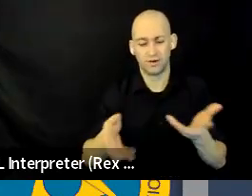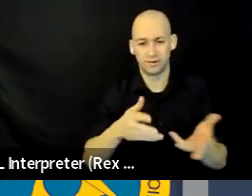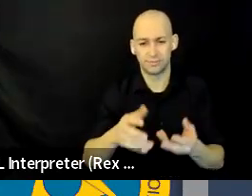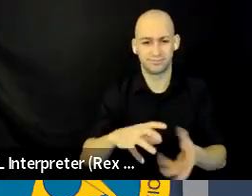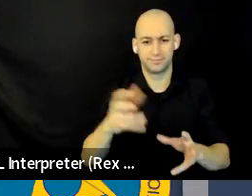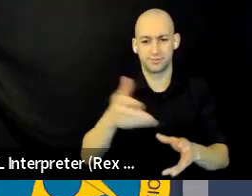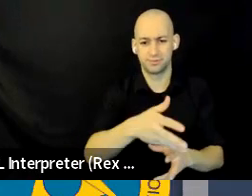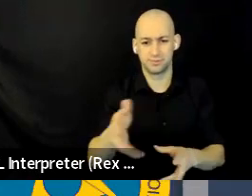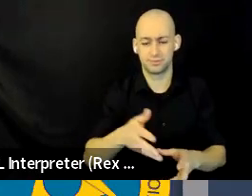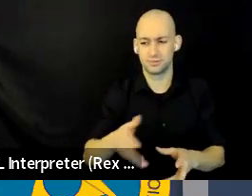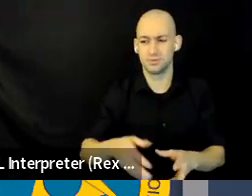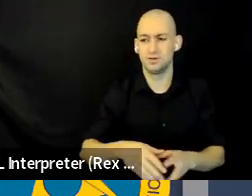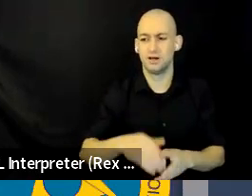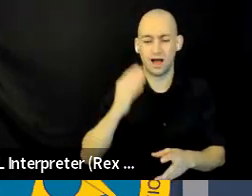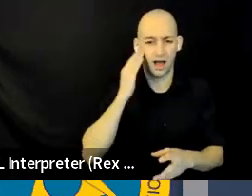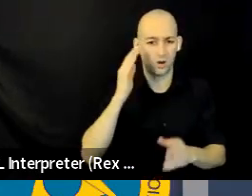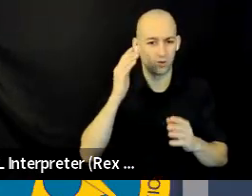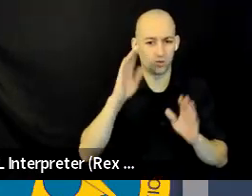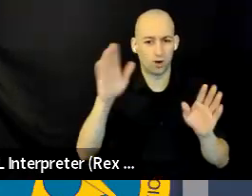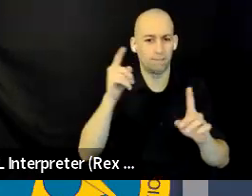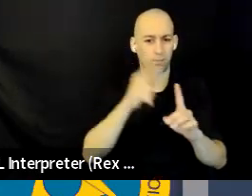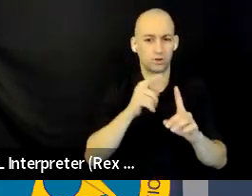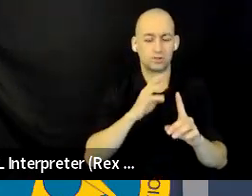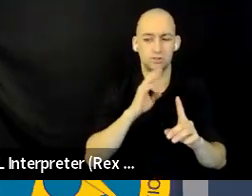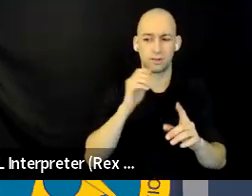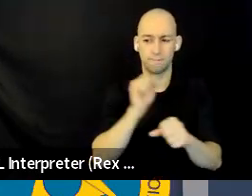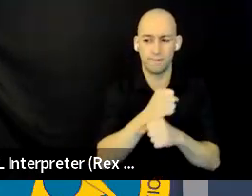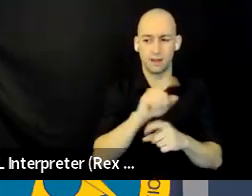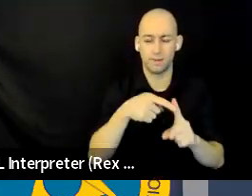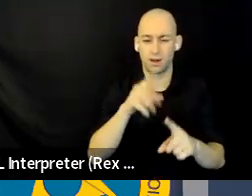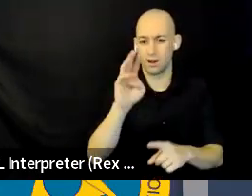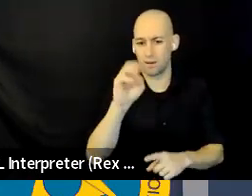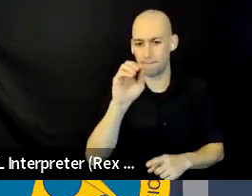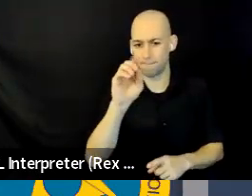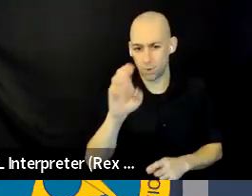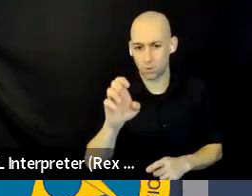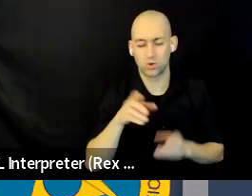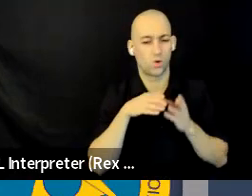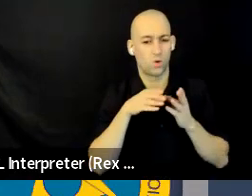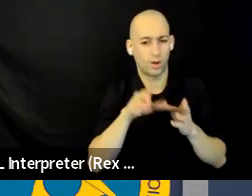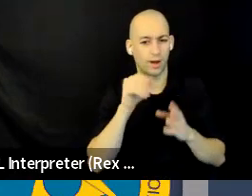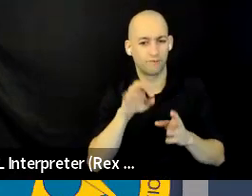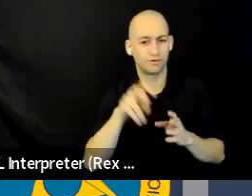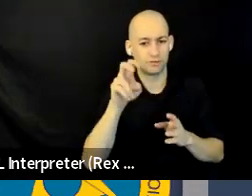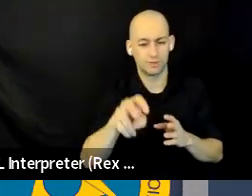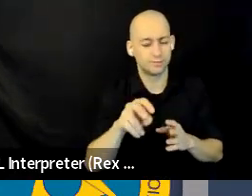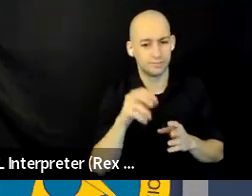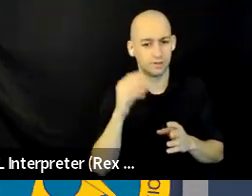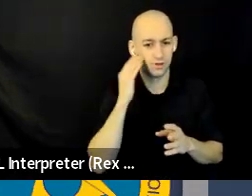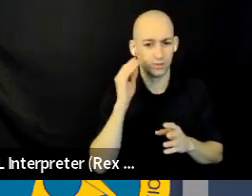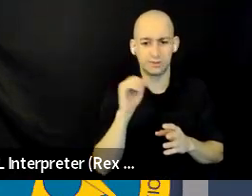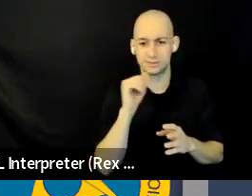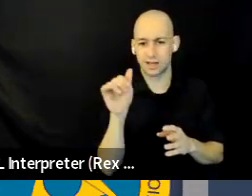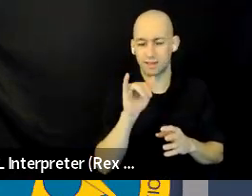great points have been made about looking at the mode of transportation. And again, it's not like every single city